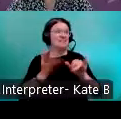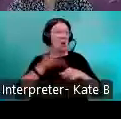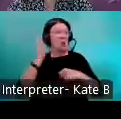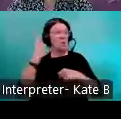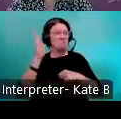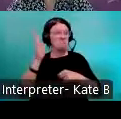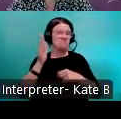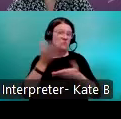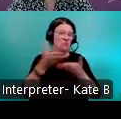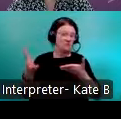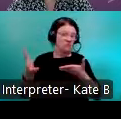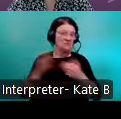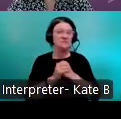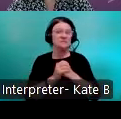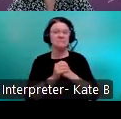and